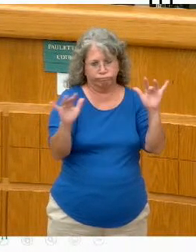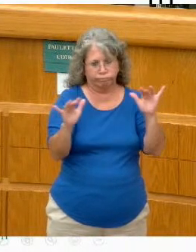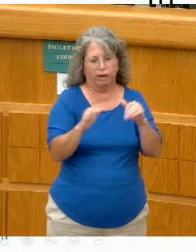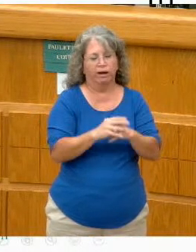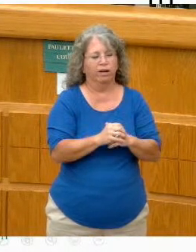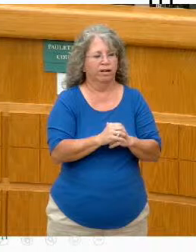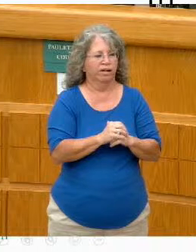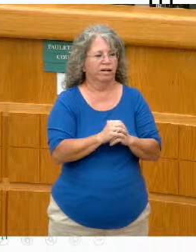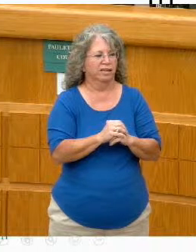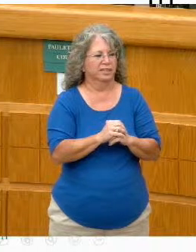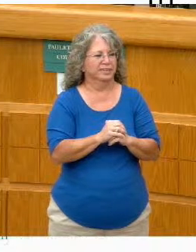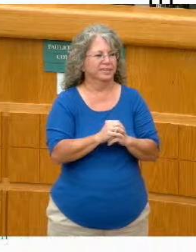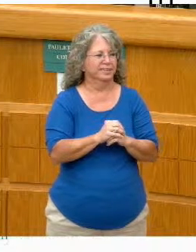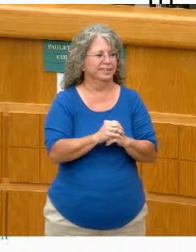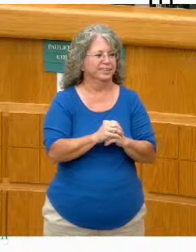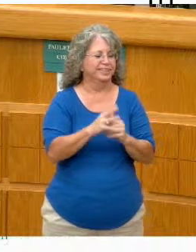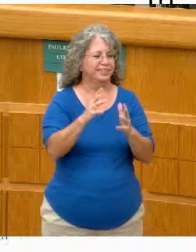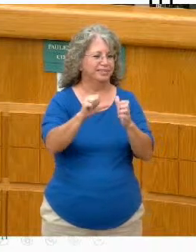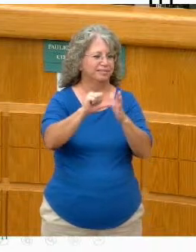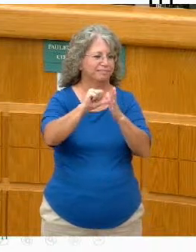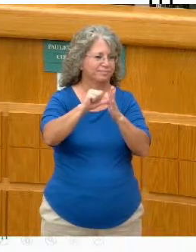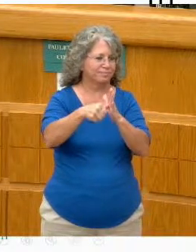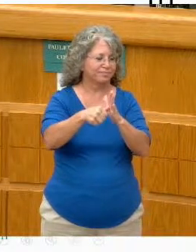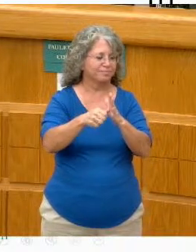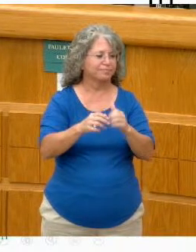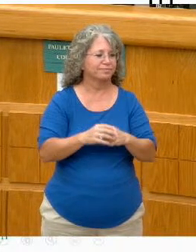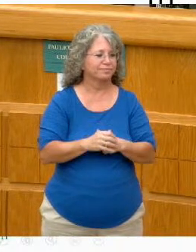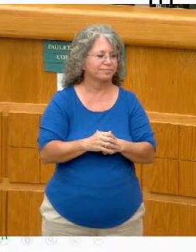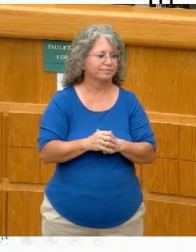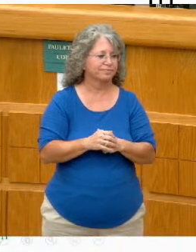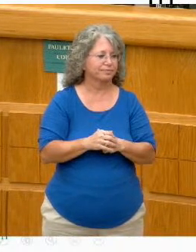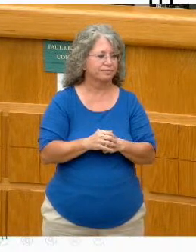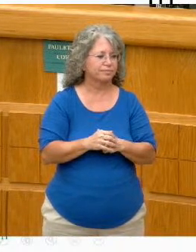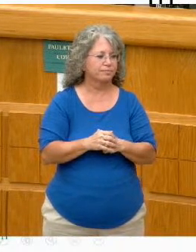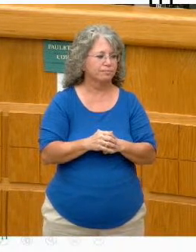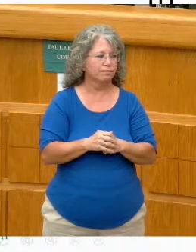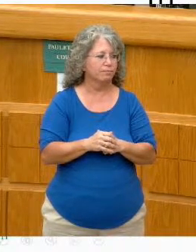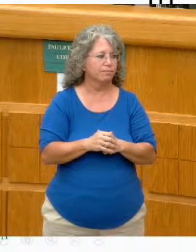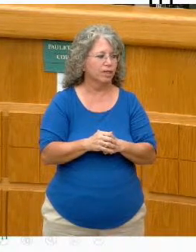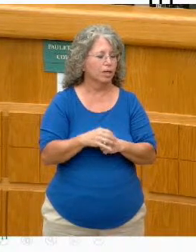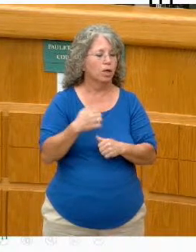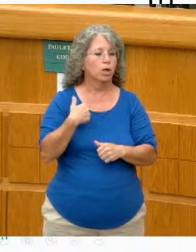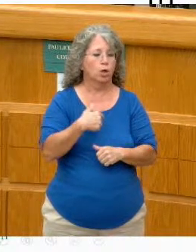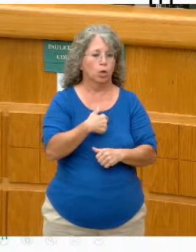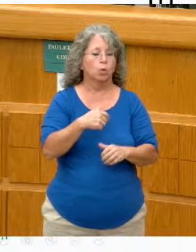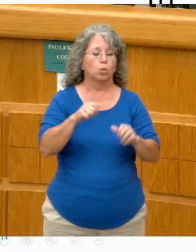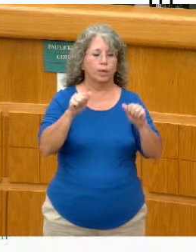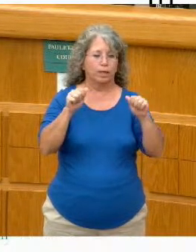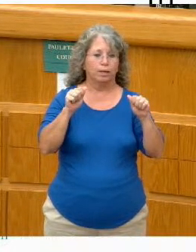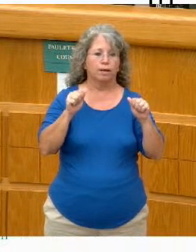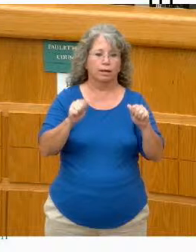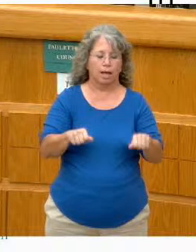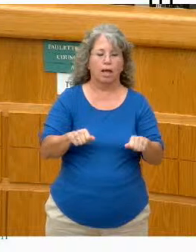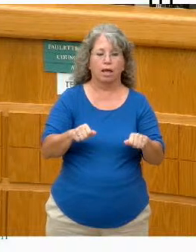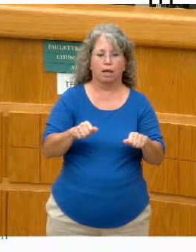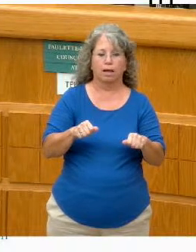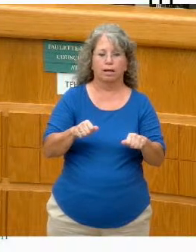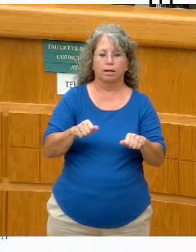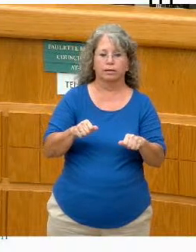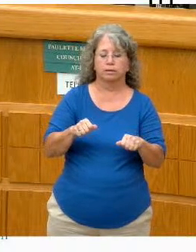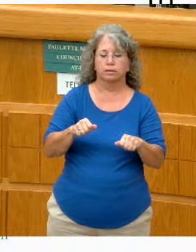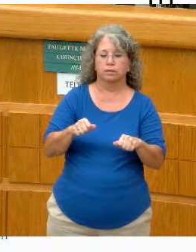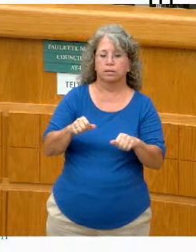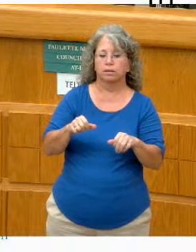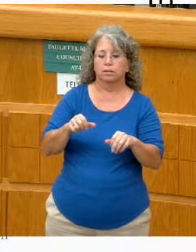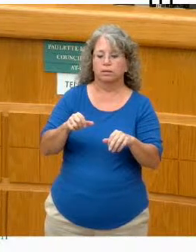I'll note here is that we're able to deal with the data dumps, and that's my name for it when I'm